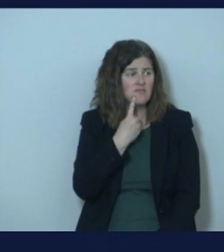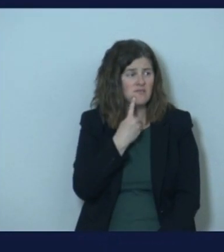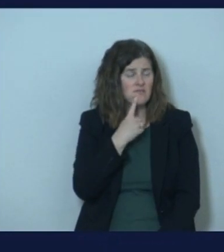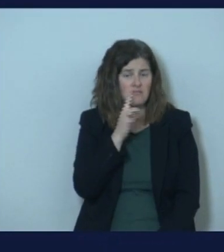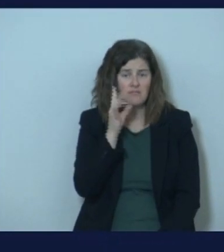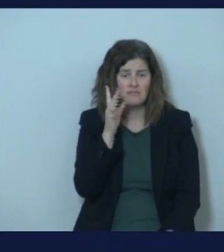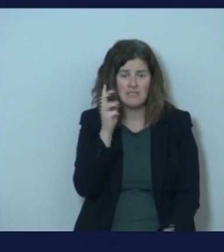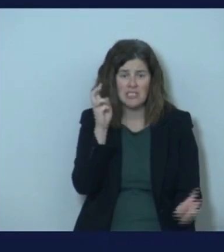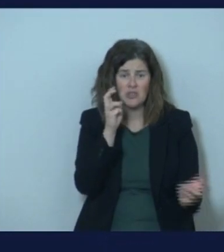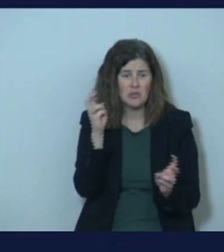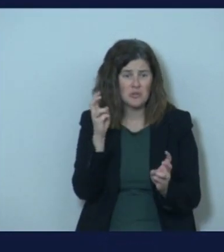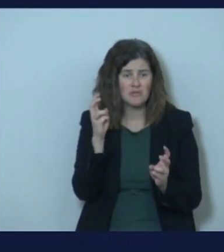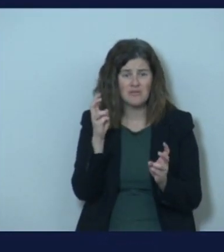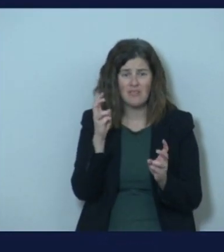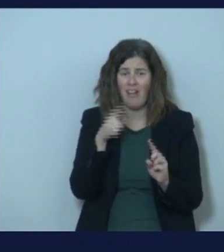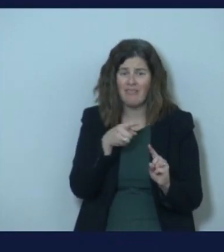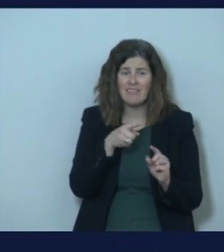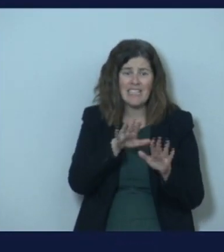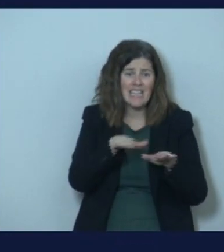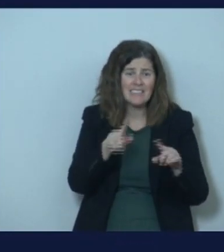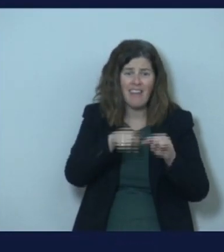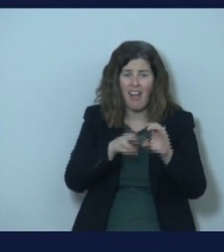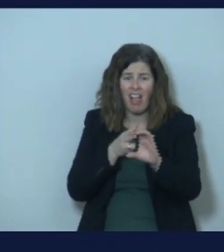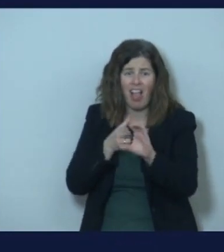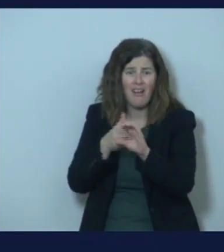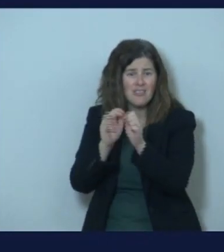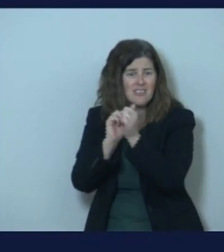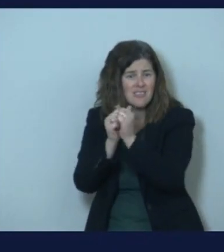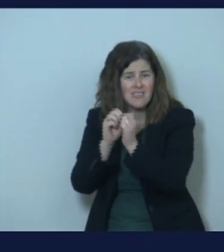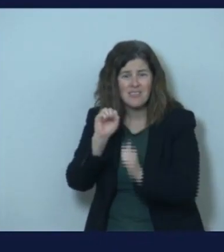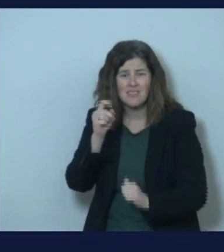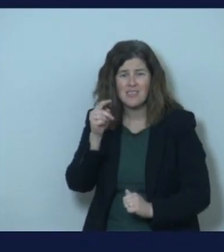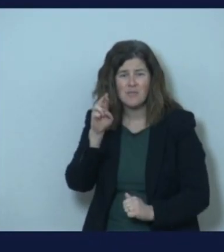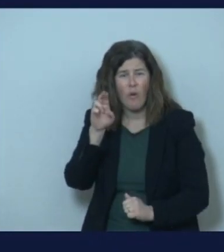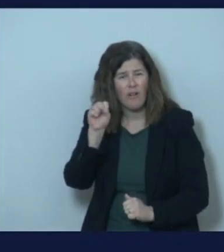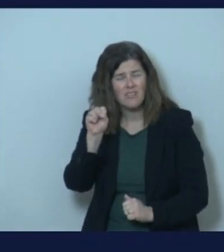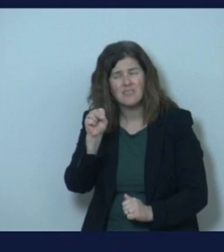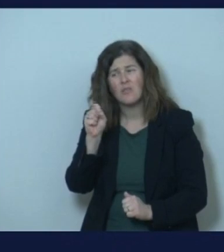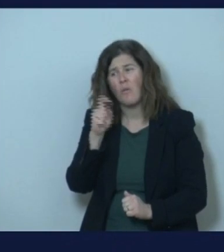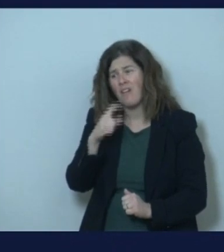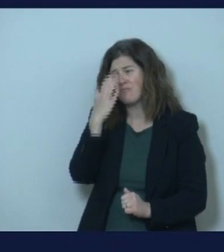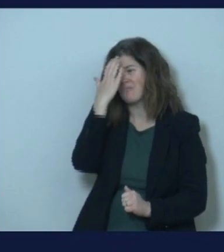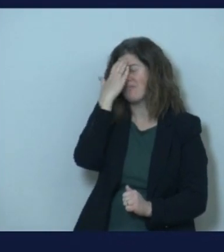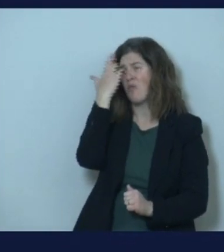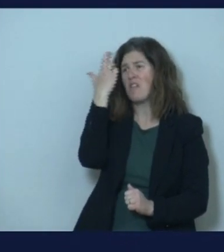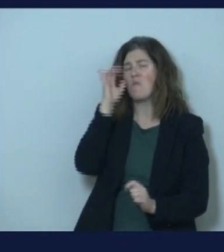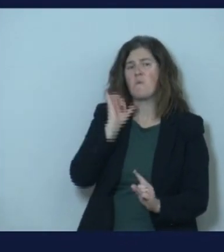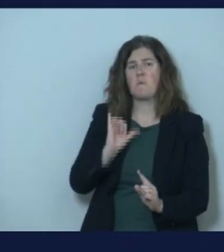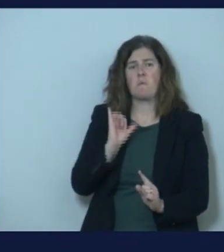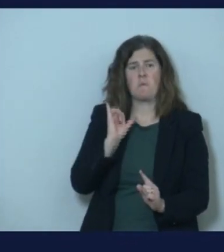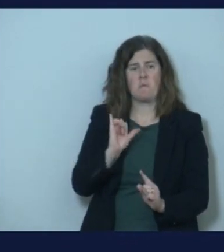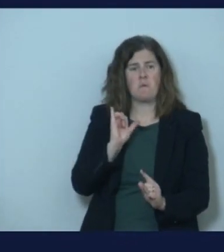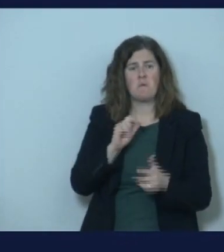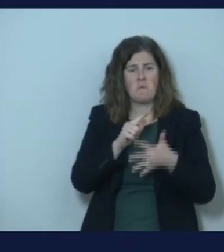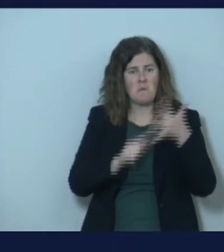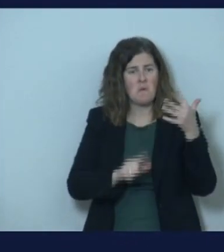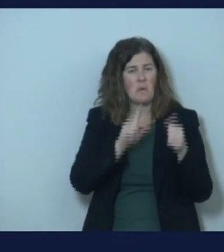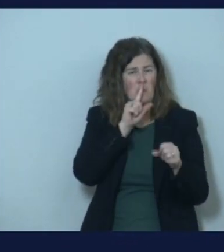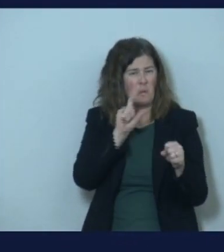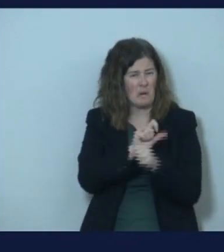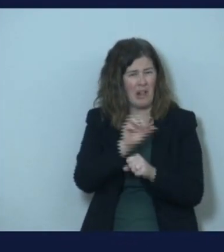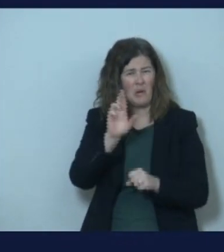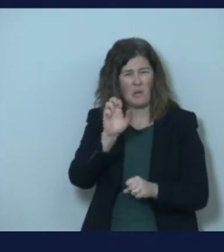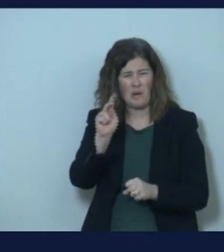They're not getting to do their sports. We have to be cognizant that these are real behavioral health risks.